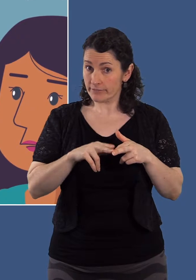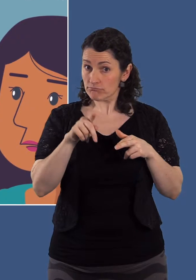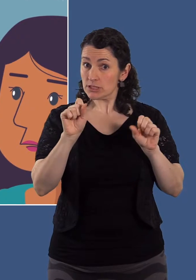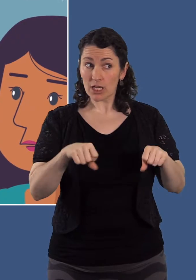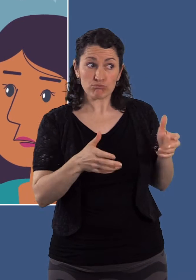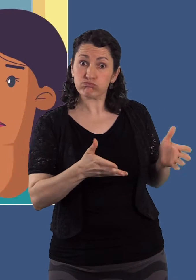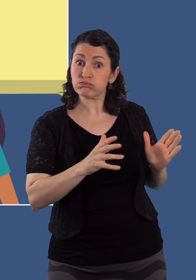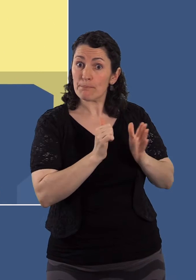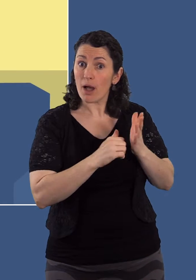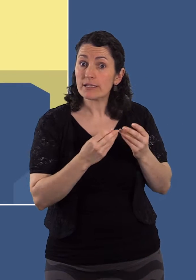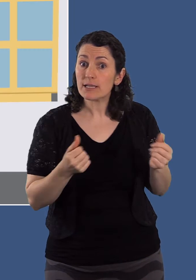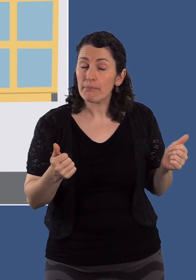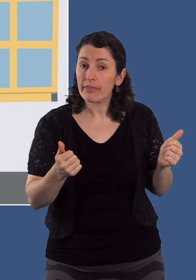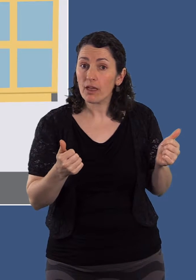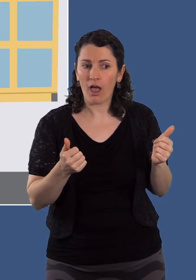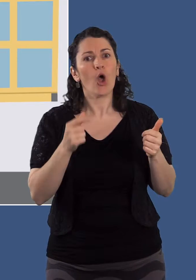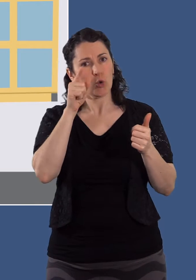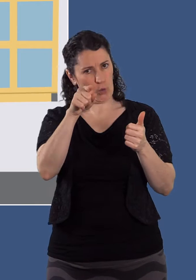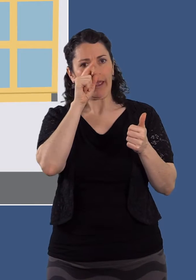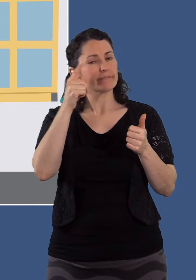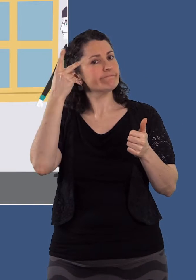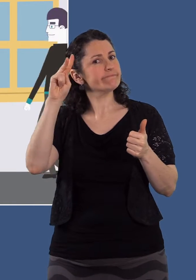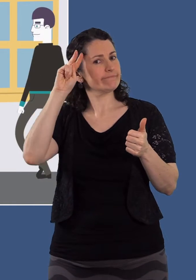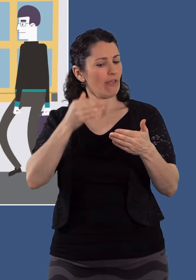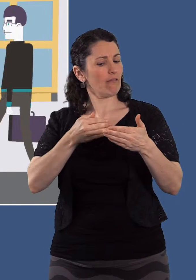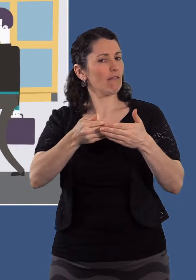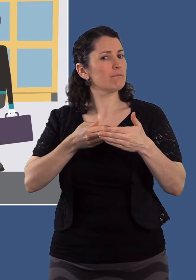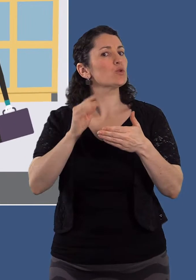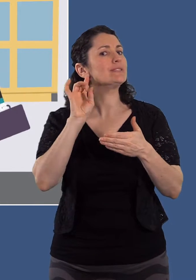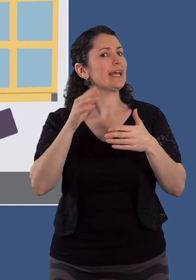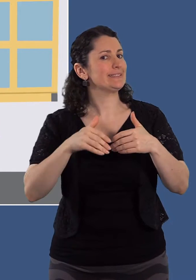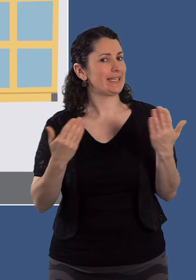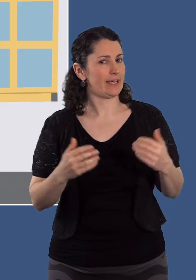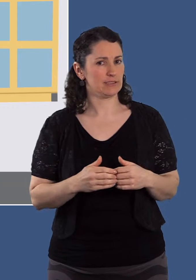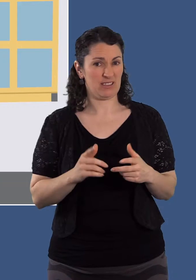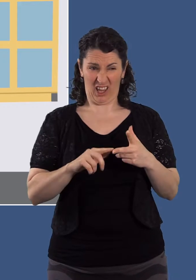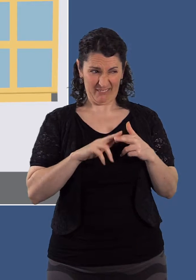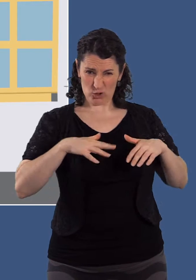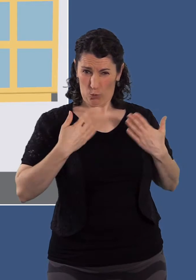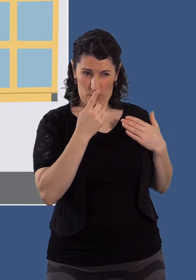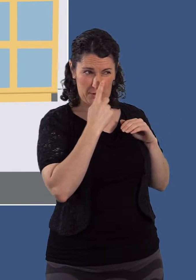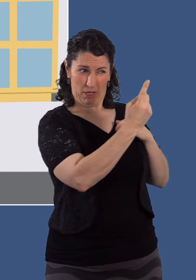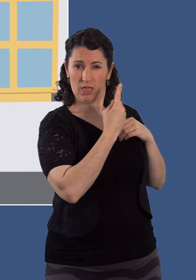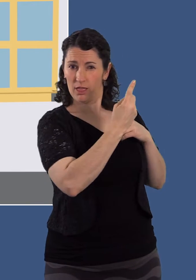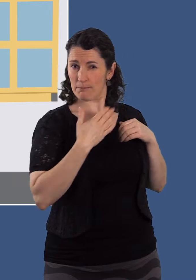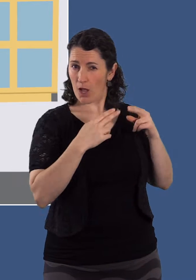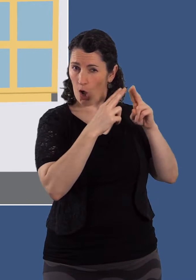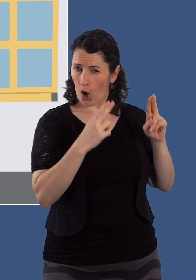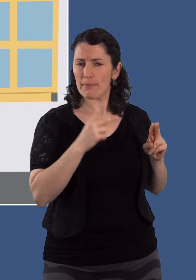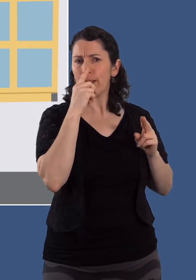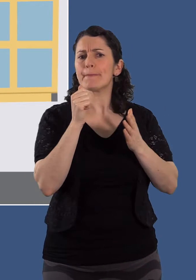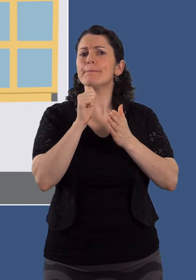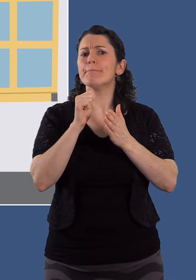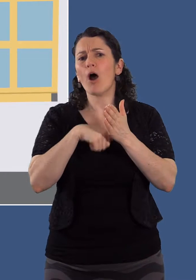days to change your mind. If you don't want salespeople knocking on your door, put up a Do Not Knock sign. You can get these signs from